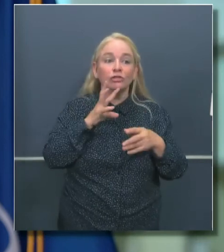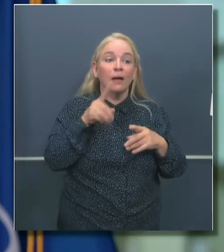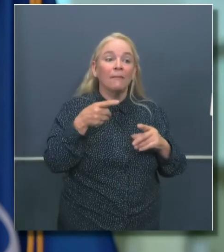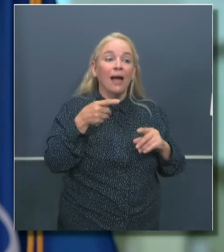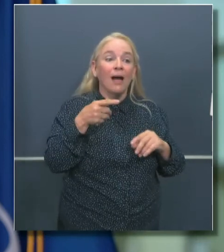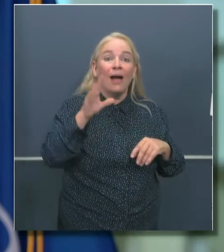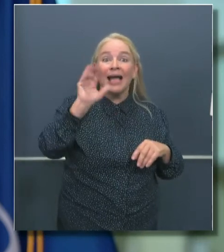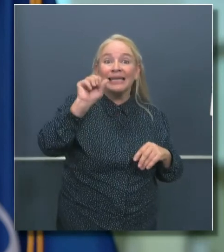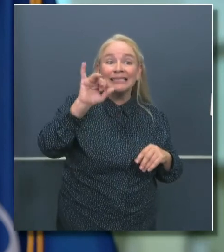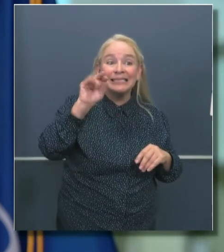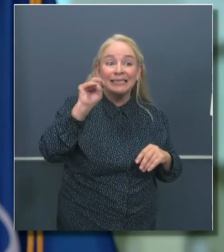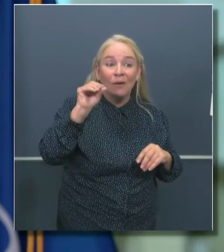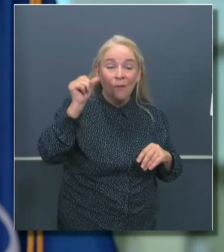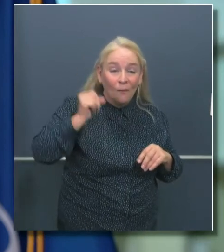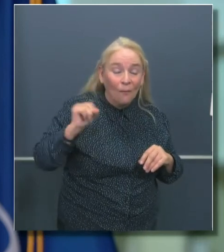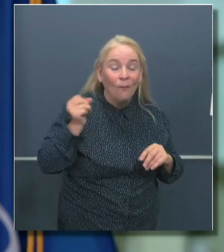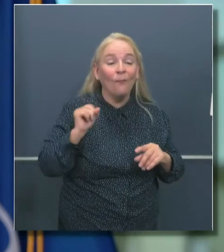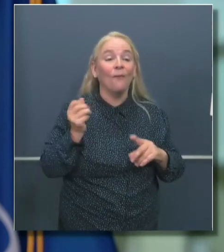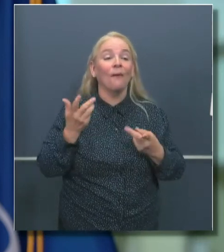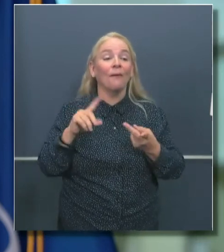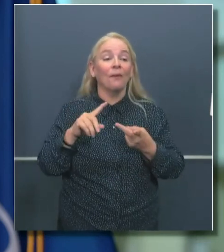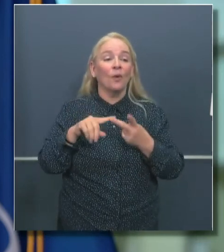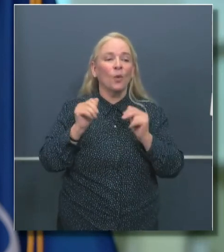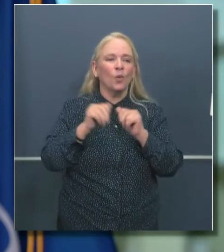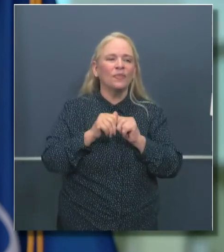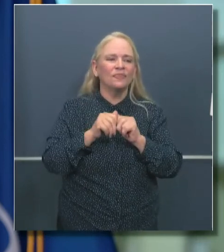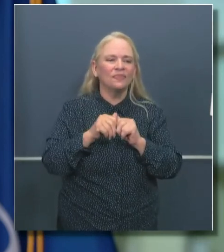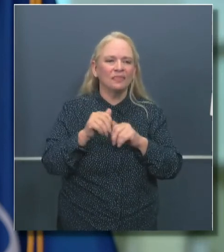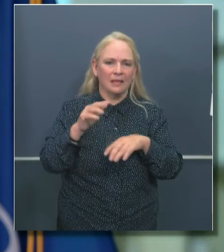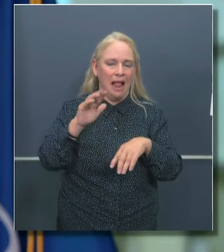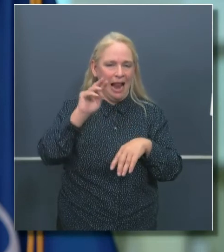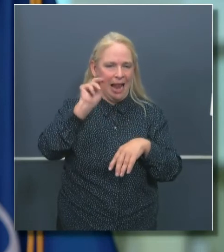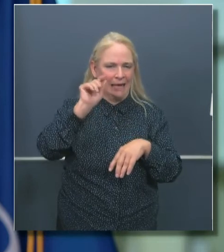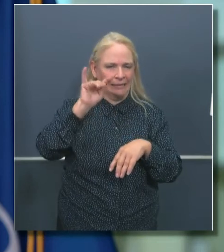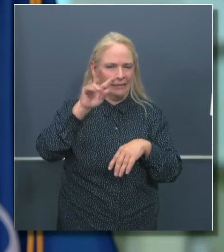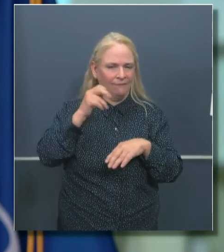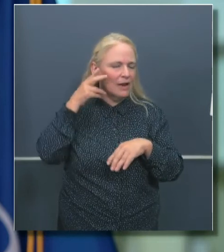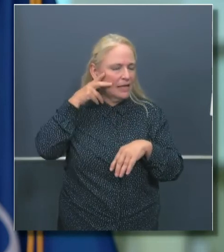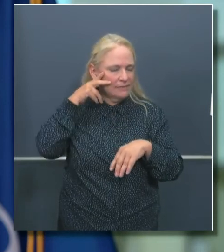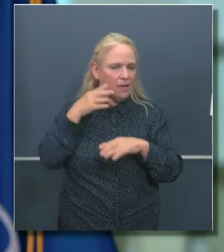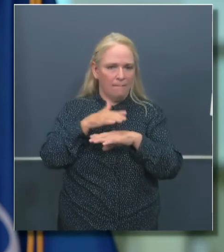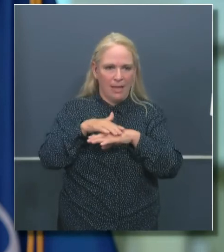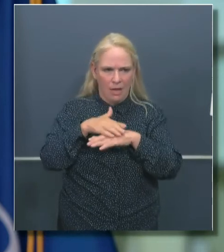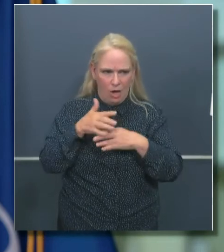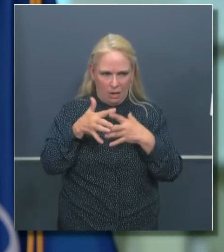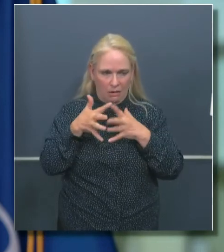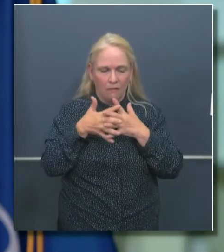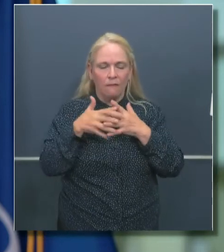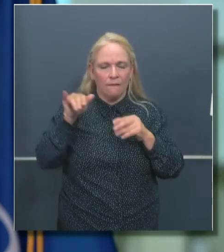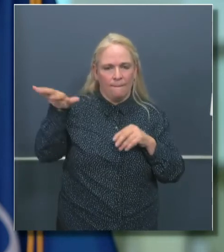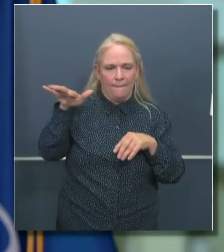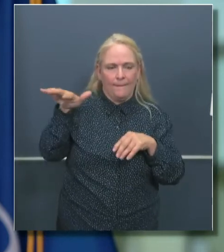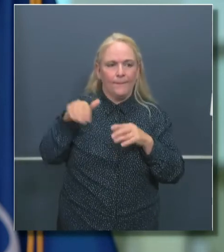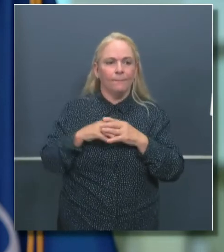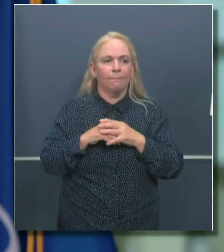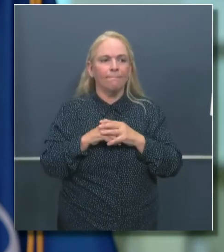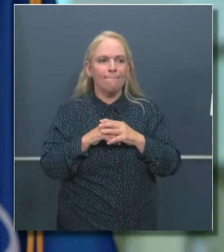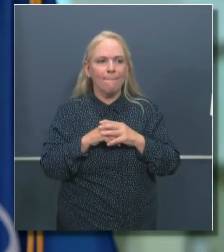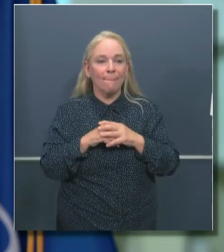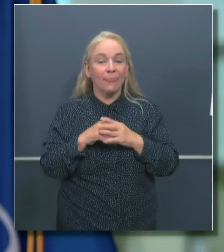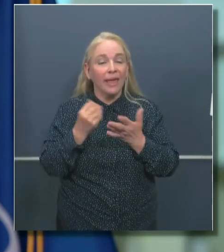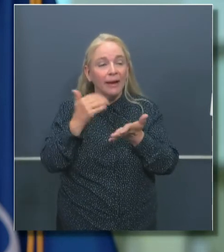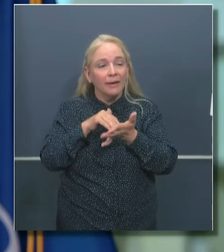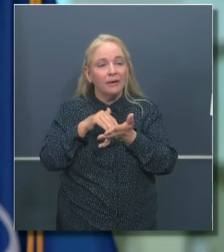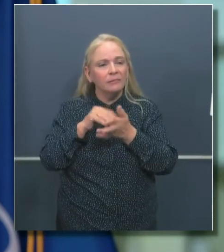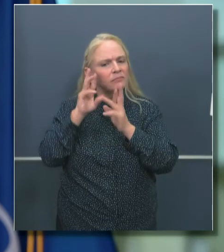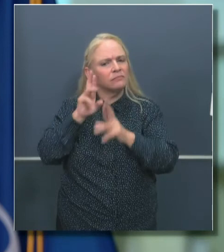government-to-government conversations with sovereigns, the tribal nations that reside within the state of California, respecting